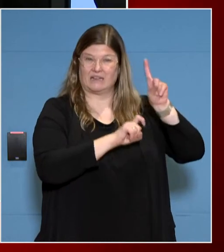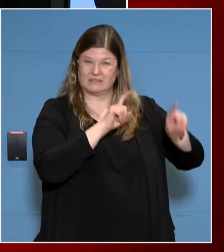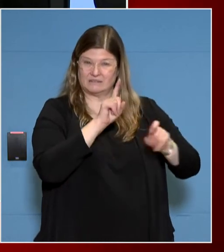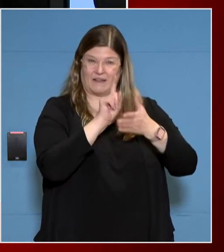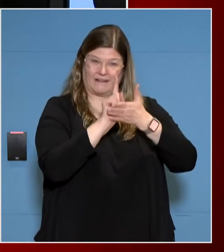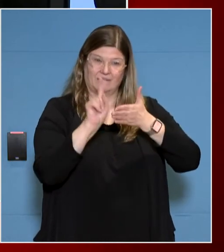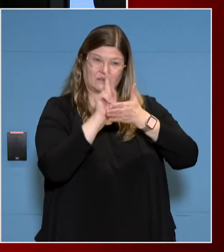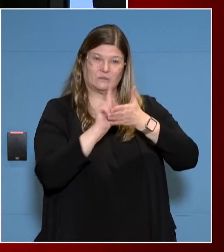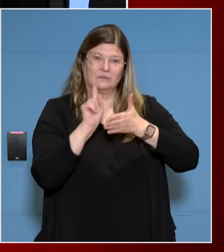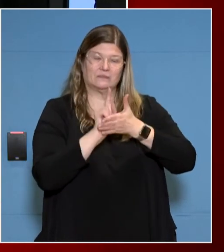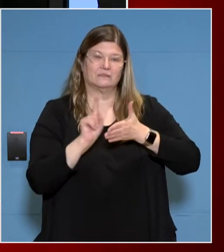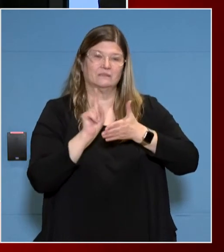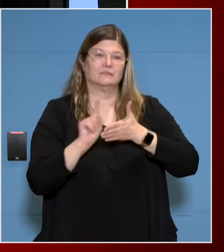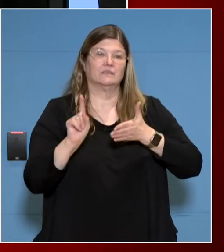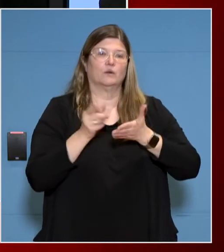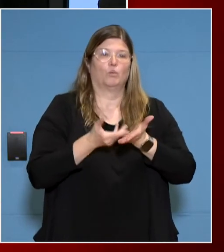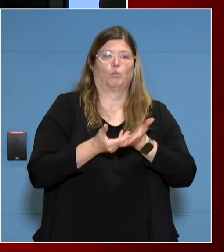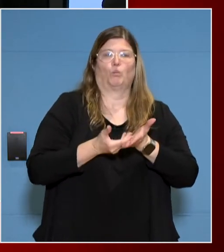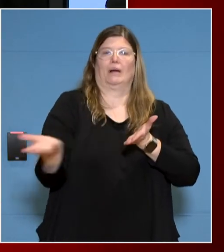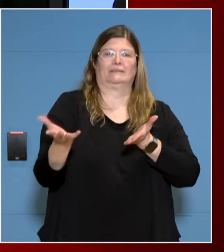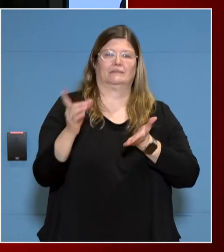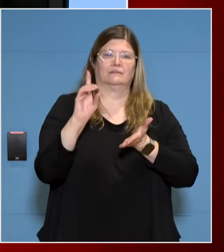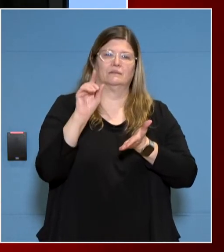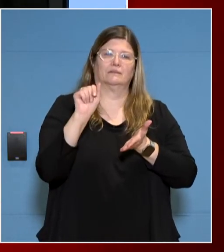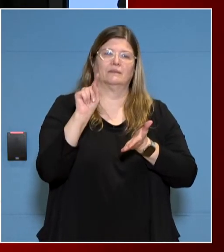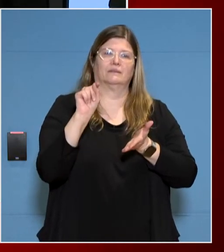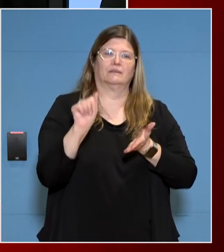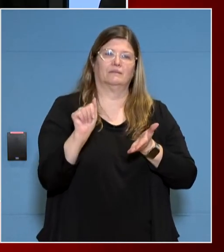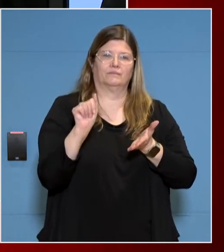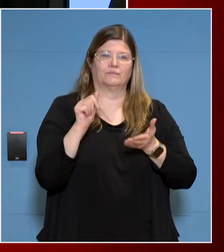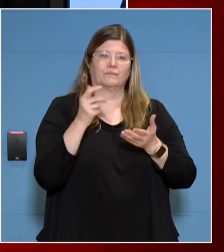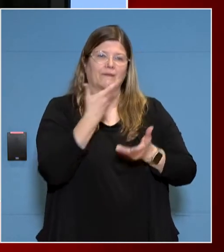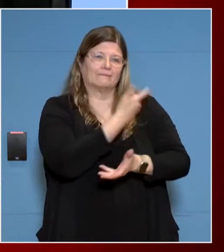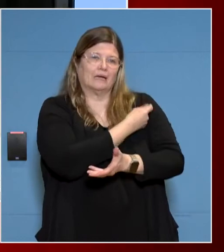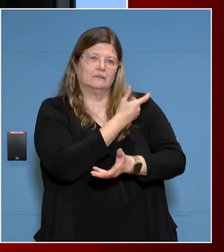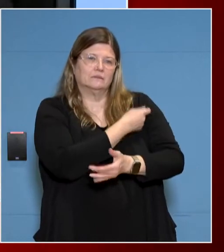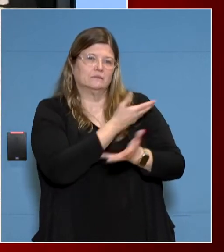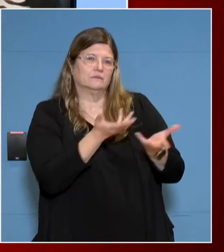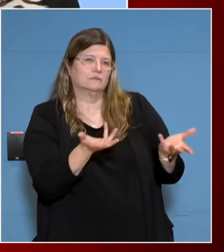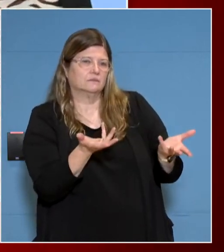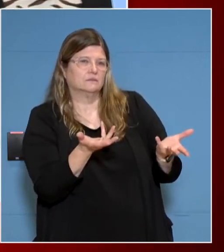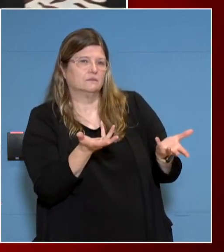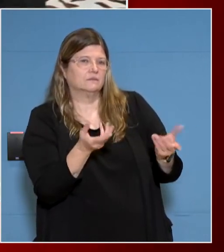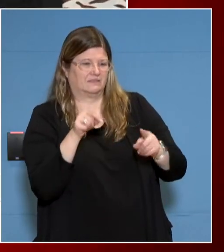wastage data for the vaccine. I just wanted to know if there were any other updates on that. Sure.